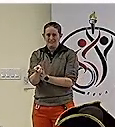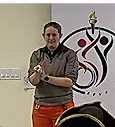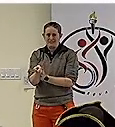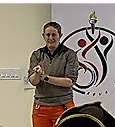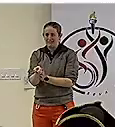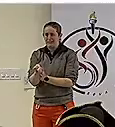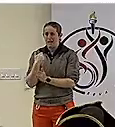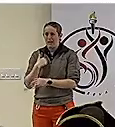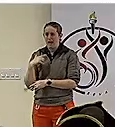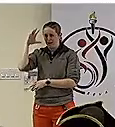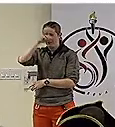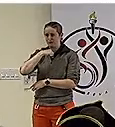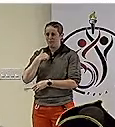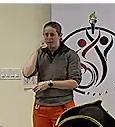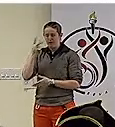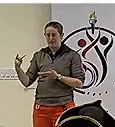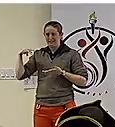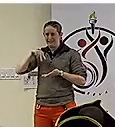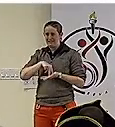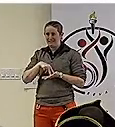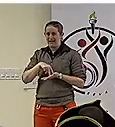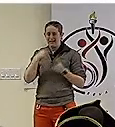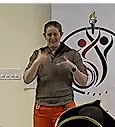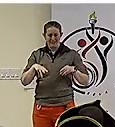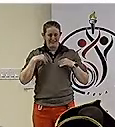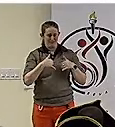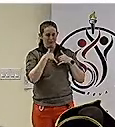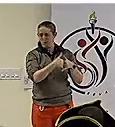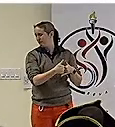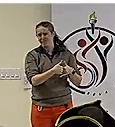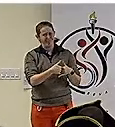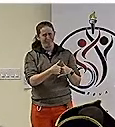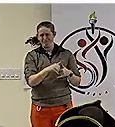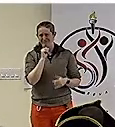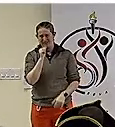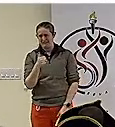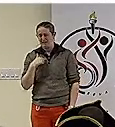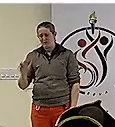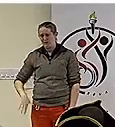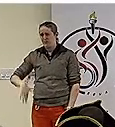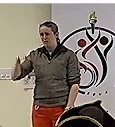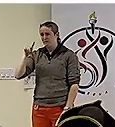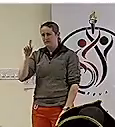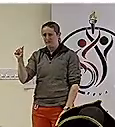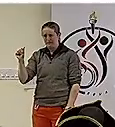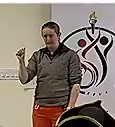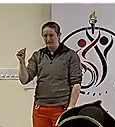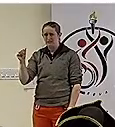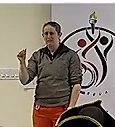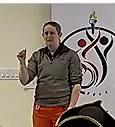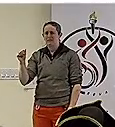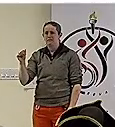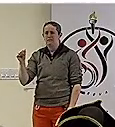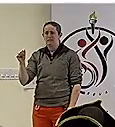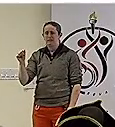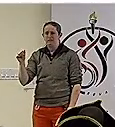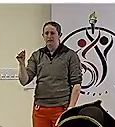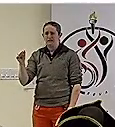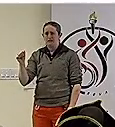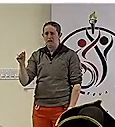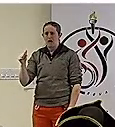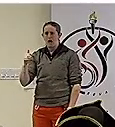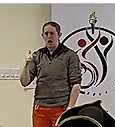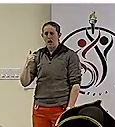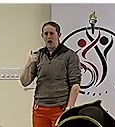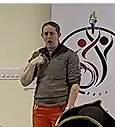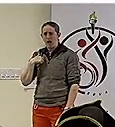at a podium here today, accepting an award. Growing up with a disability, it wasn't something I was always told to talk about,